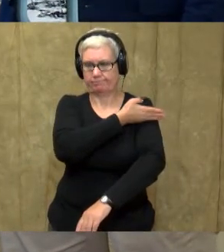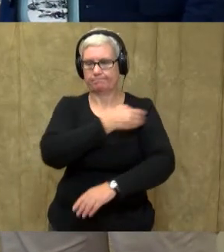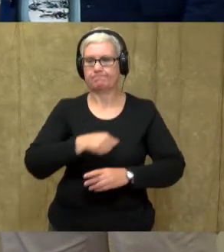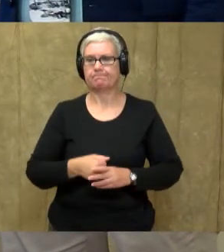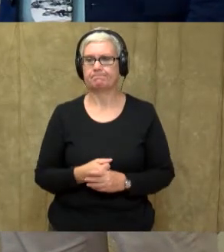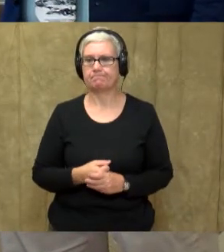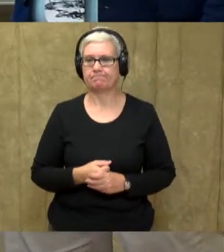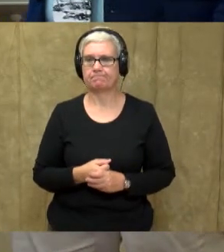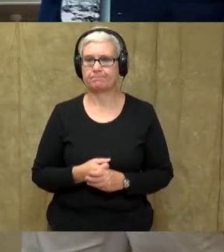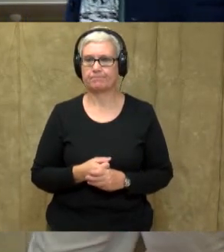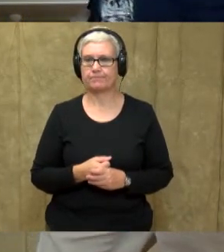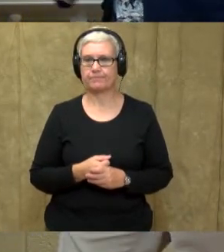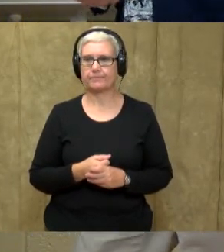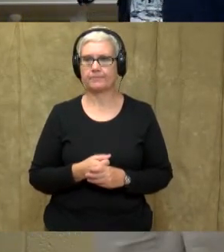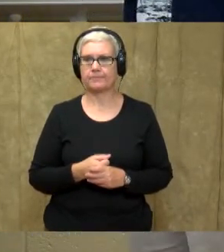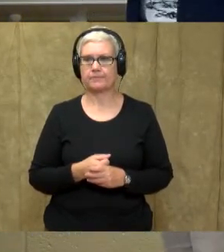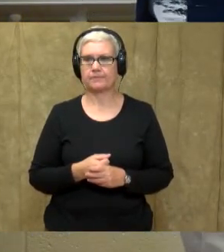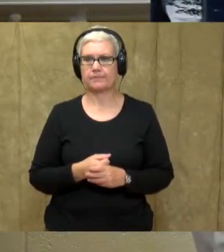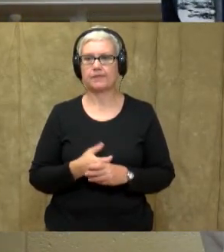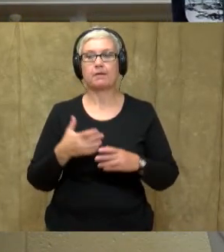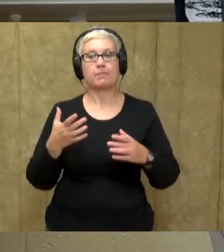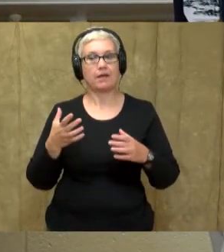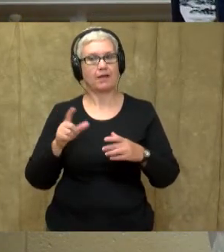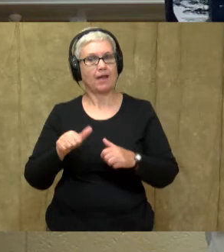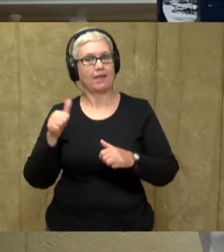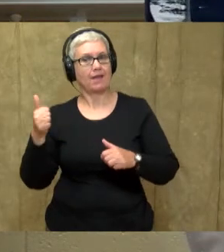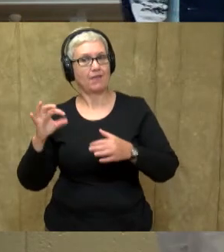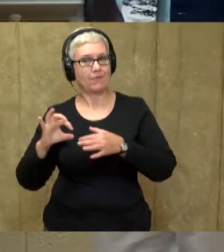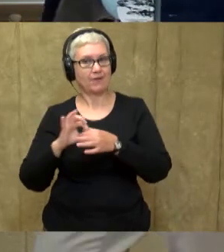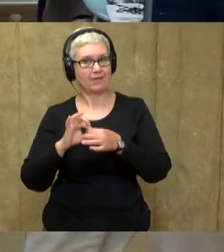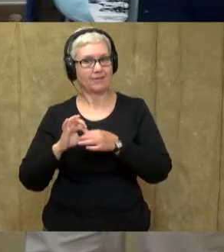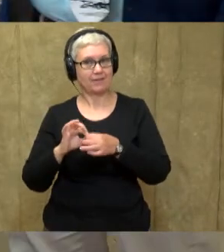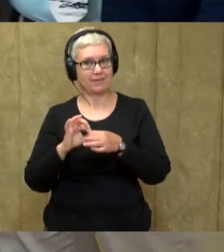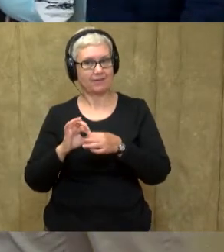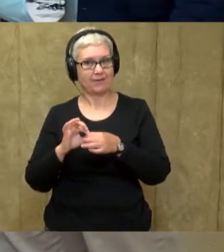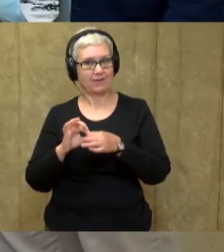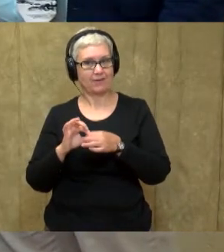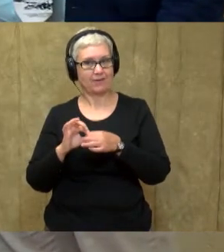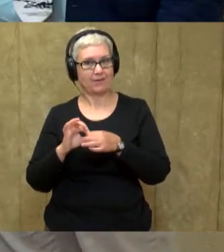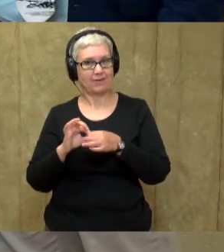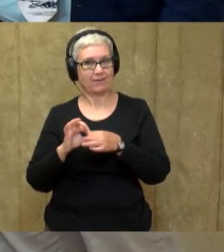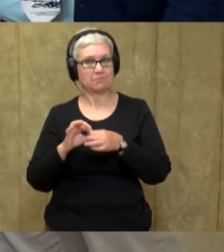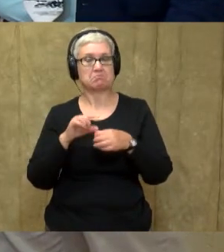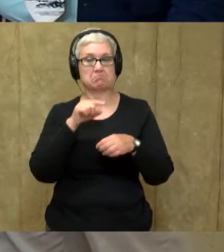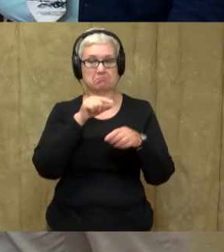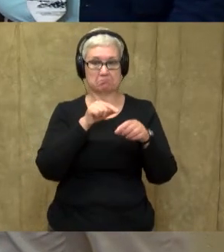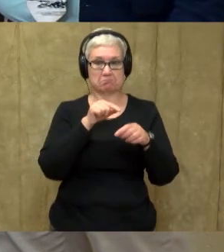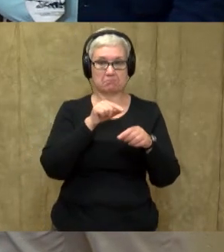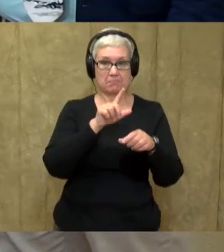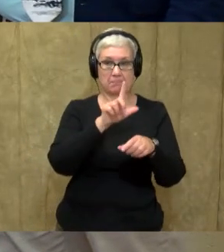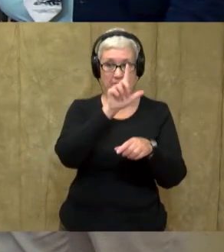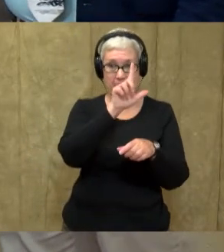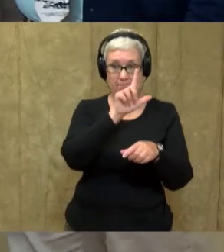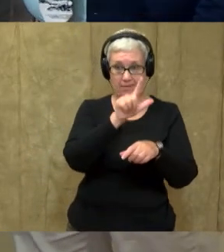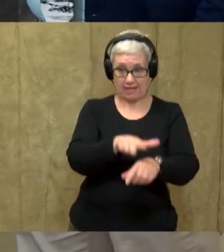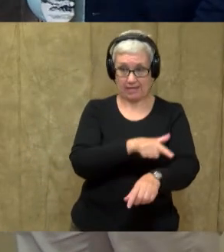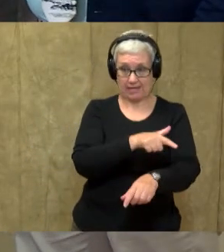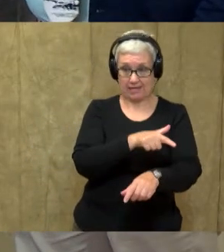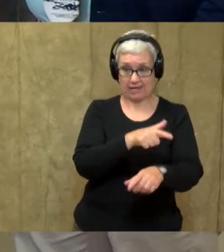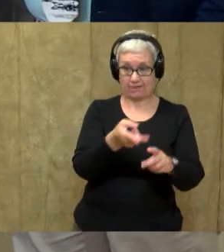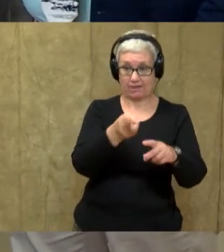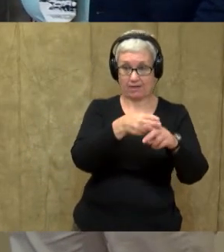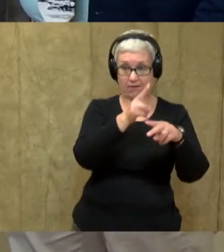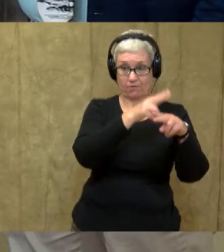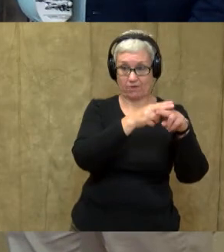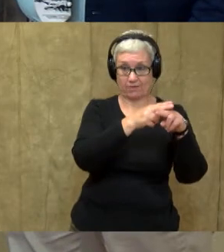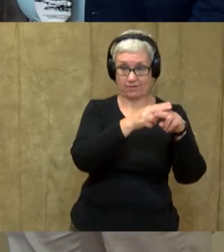well. But there's another relationship that exists here, and it's that as my length increases, the